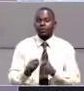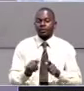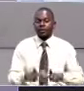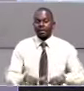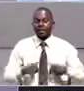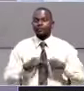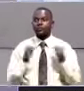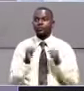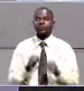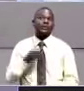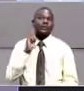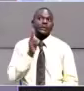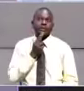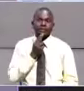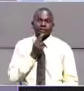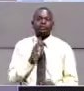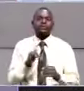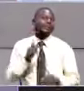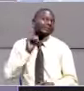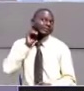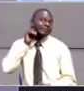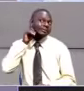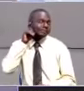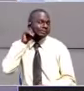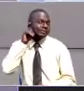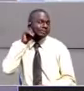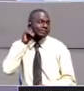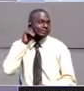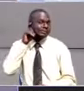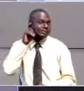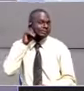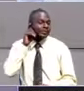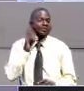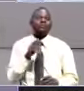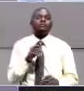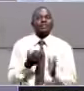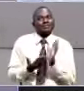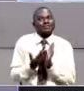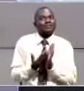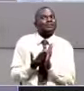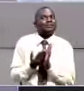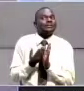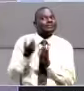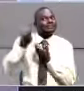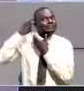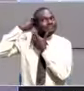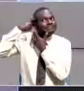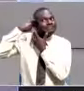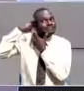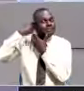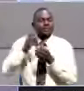of patients with hearing impairments. A cochlear implant is an electronic device surgically placed under the scalp with